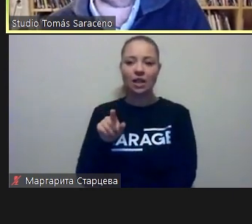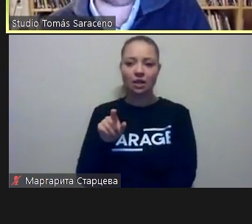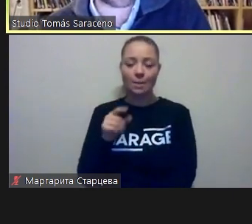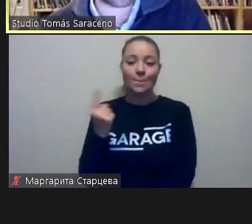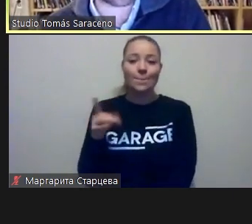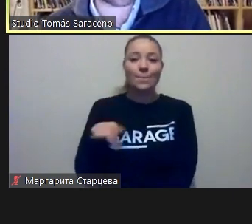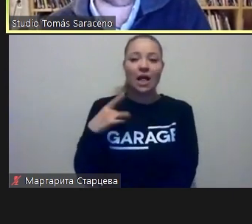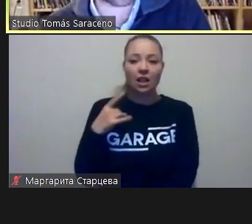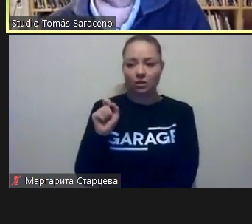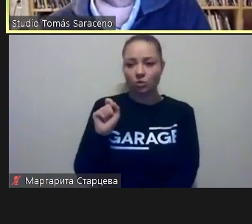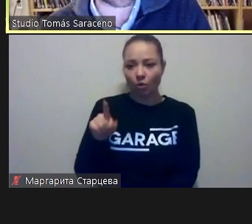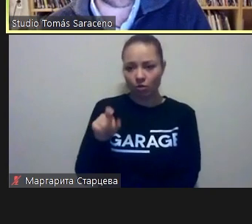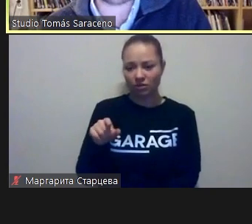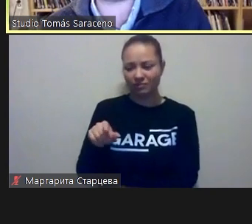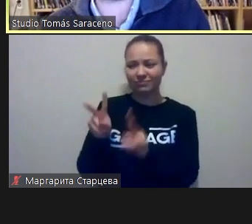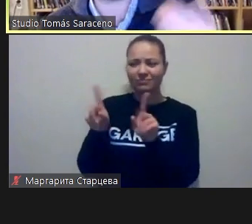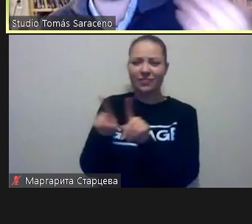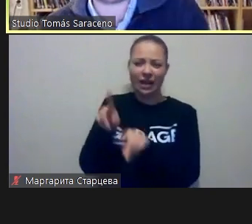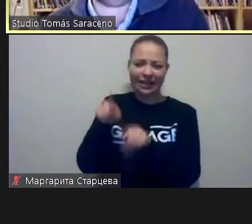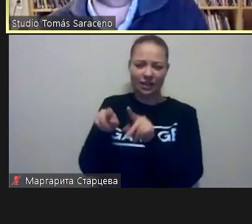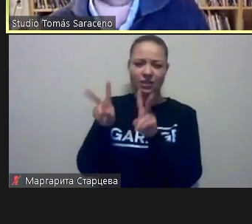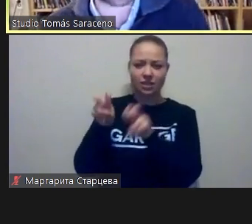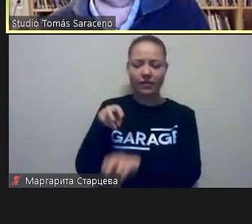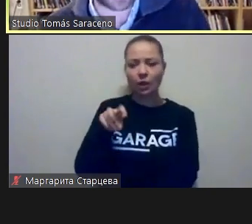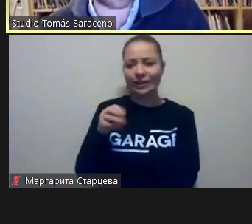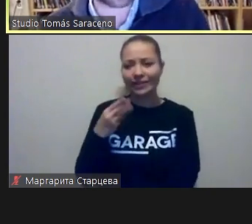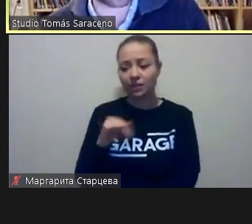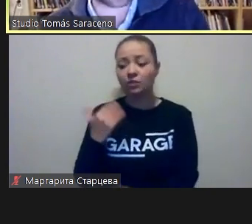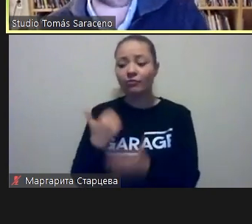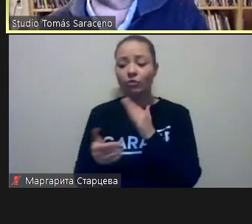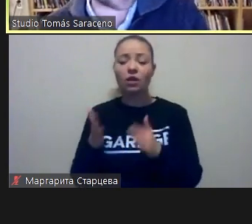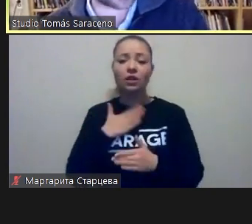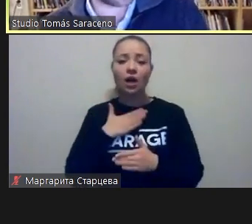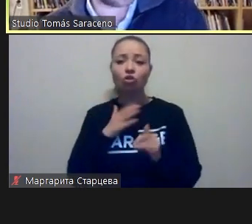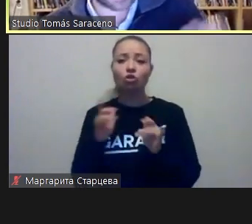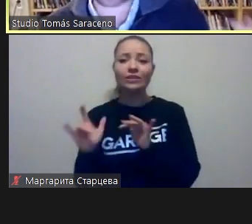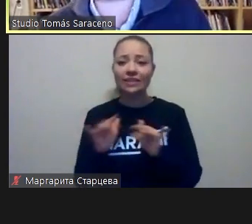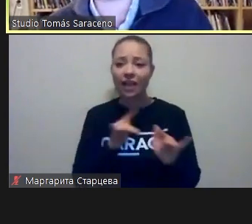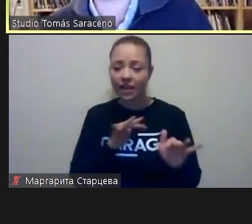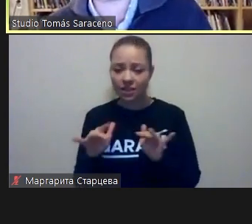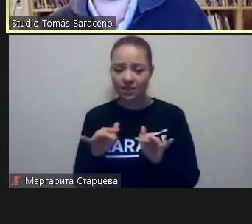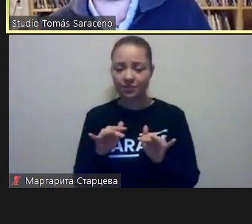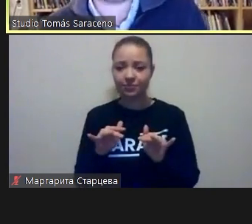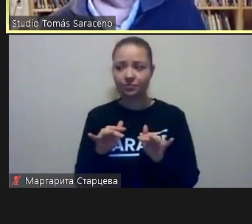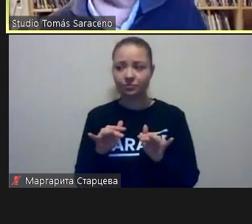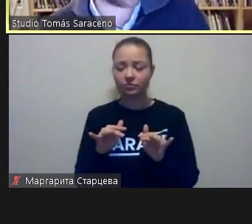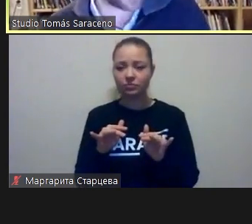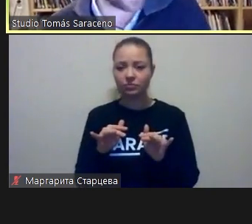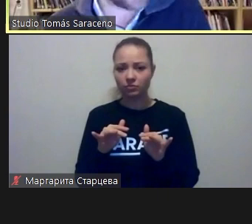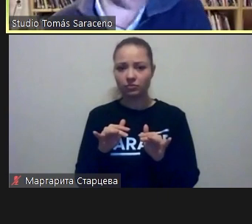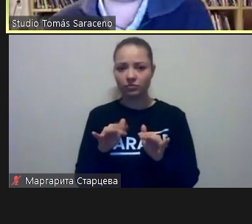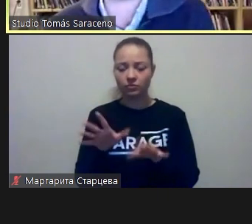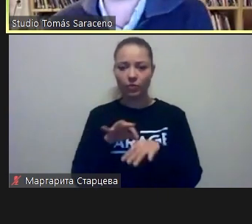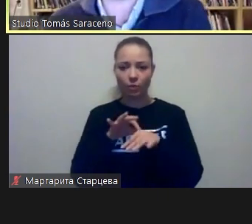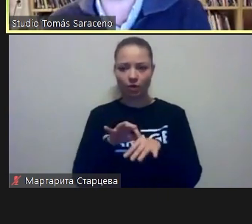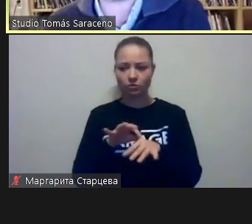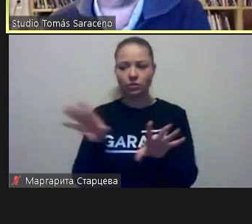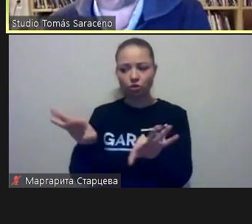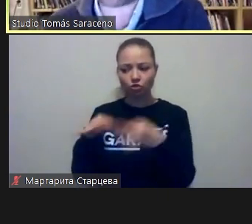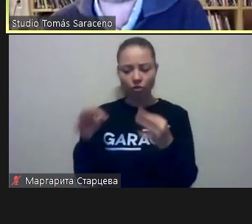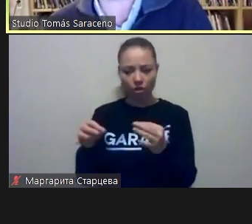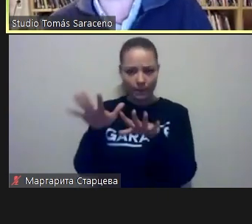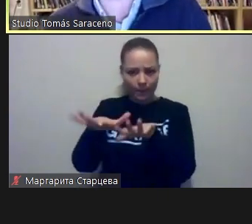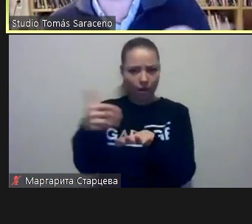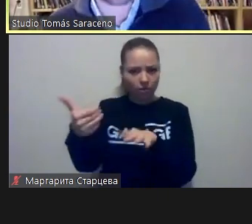like to say, when we ask permission with them and to do this project, say, let's ask permission to the Mother